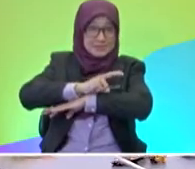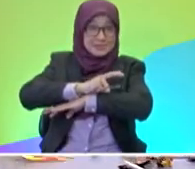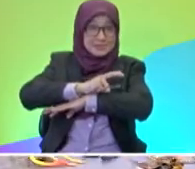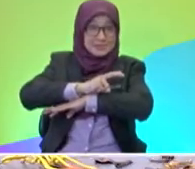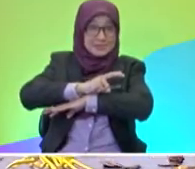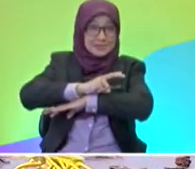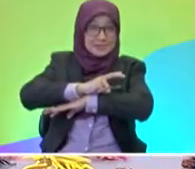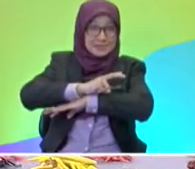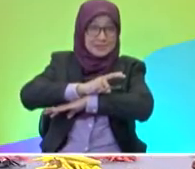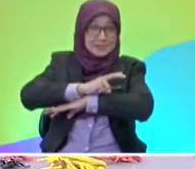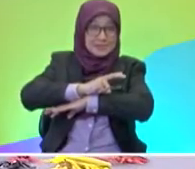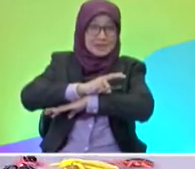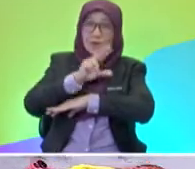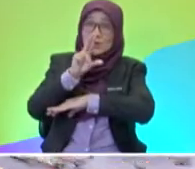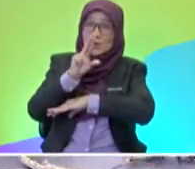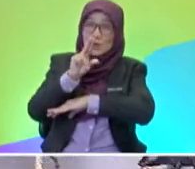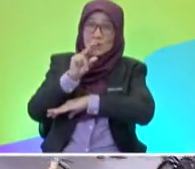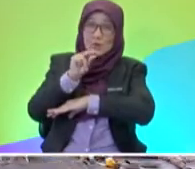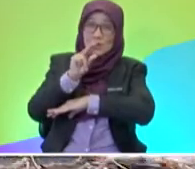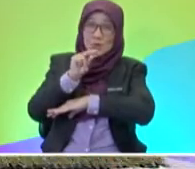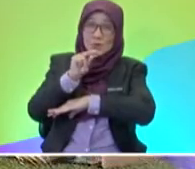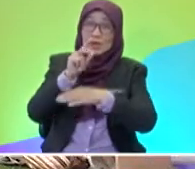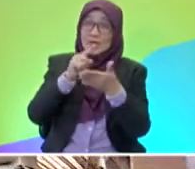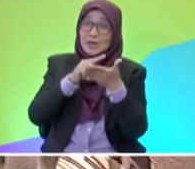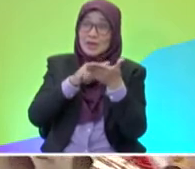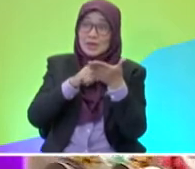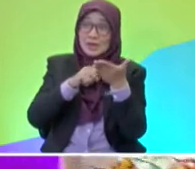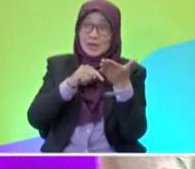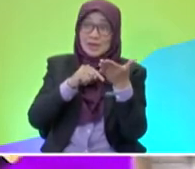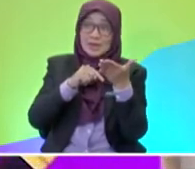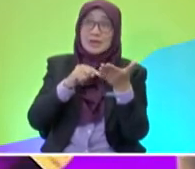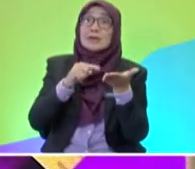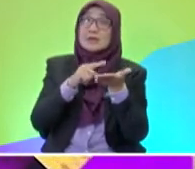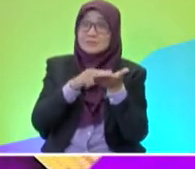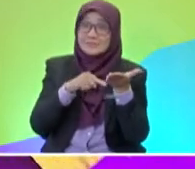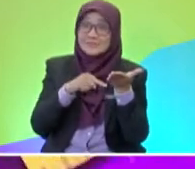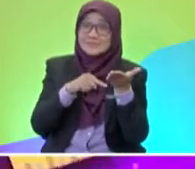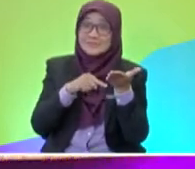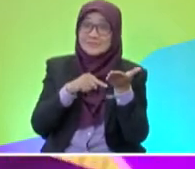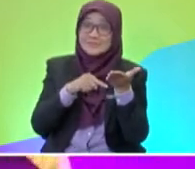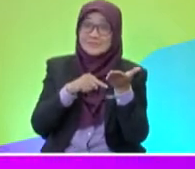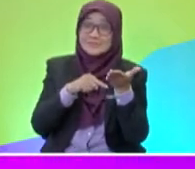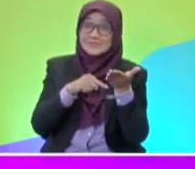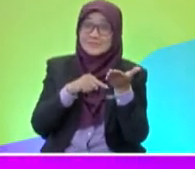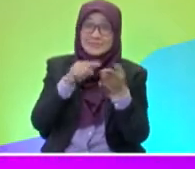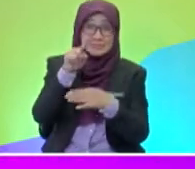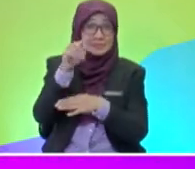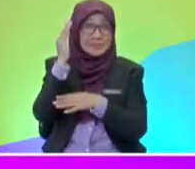Oh no, it's not. Then this is. Oh no, what is this, Teacher Rahma? Do you know what is